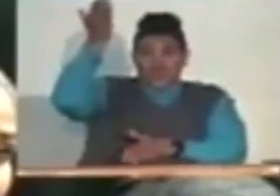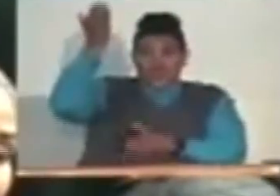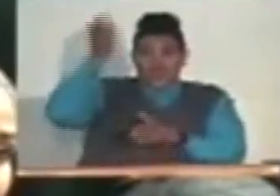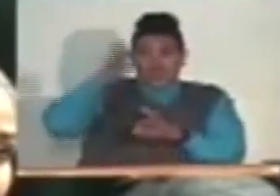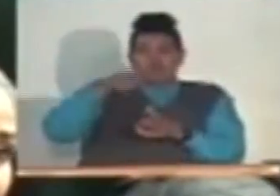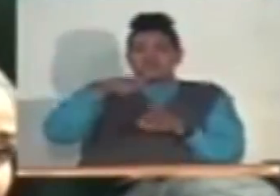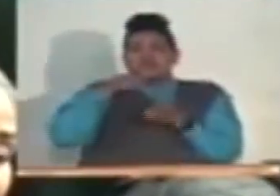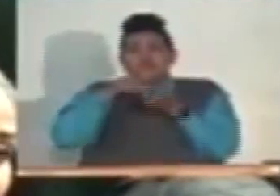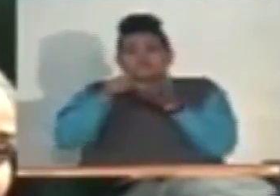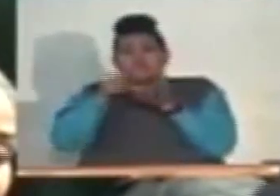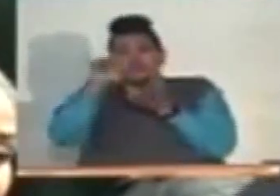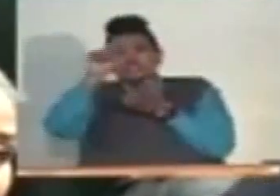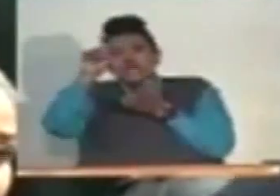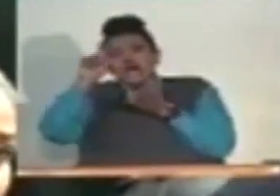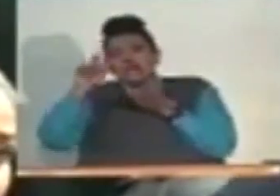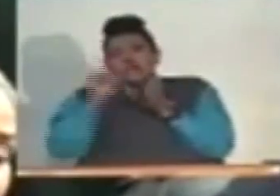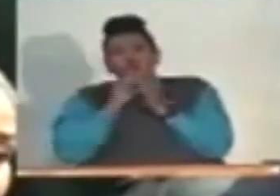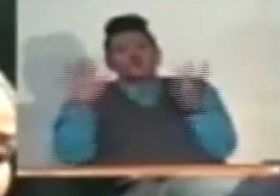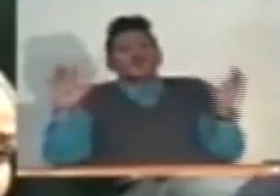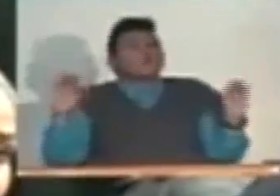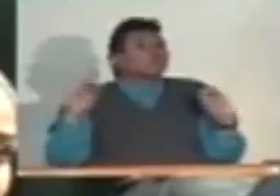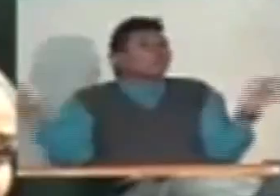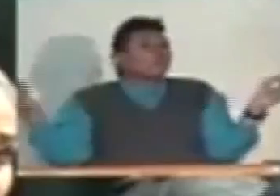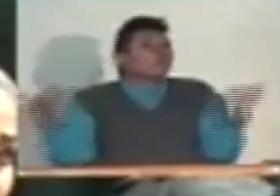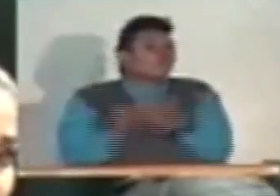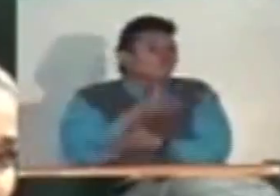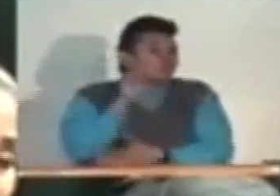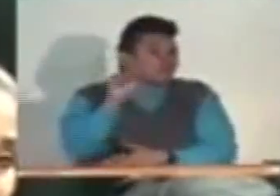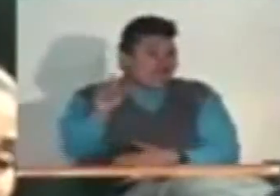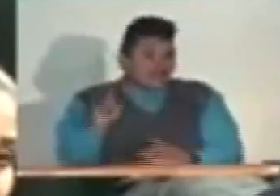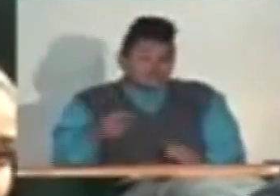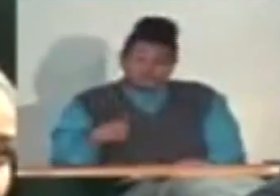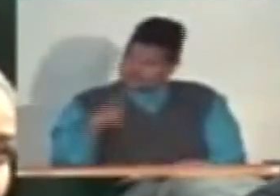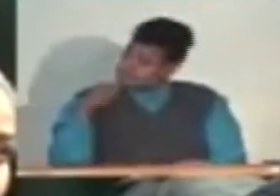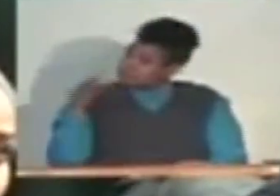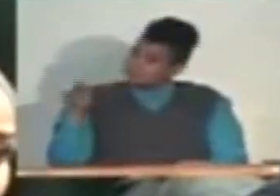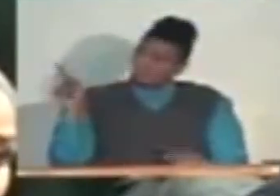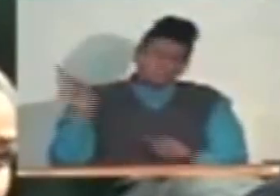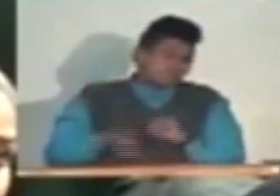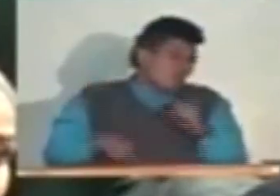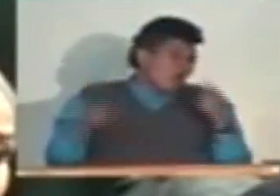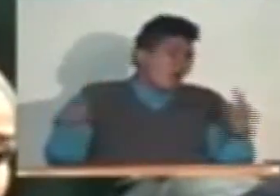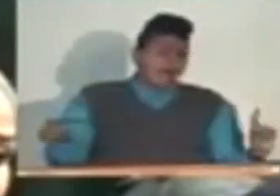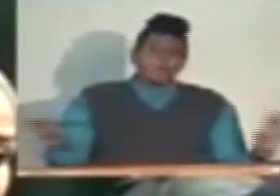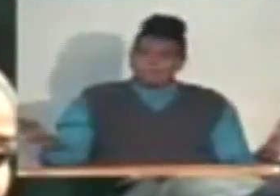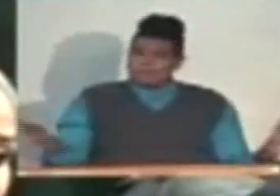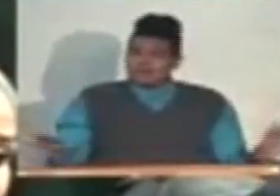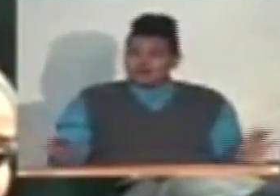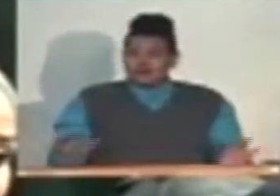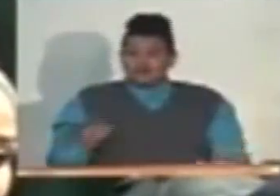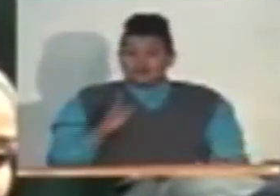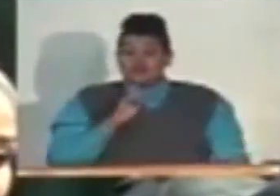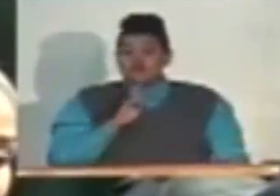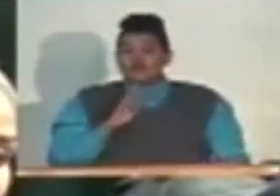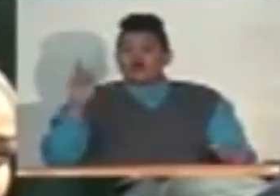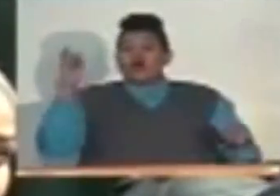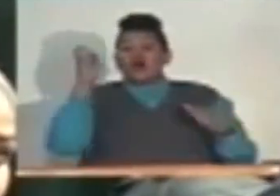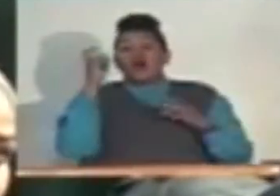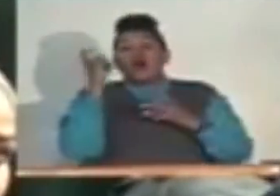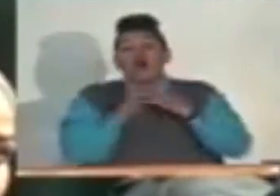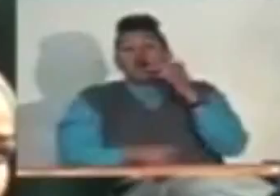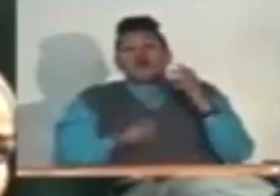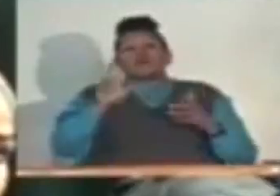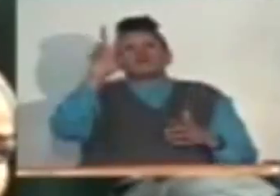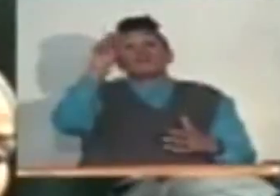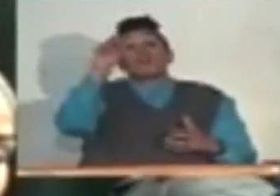without any taxes. We said it couldn't be done, and that it would cost $30 billion